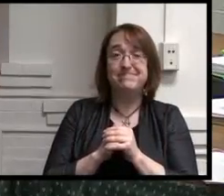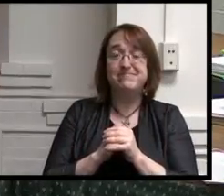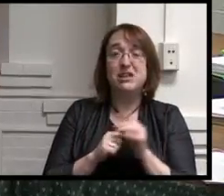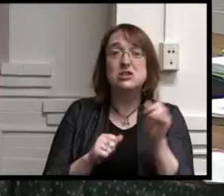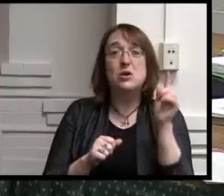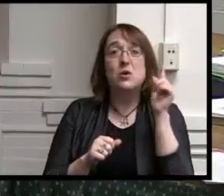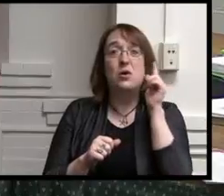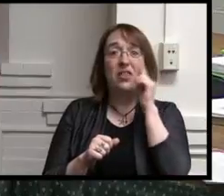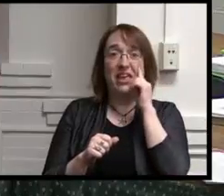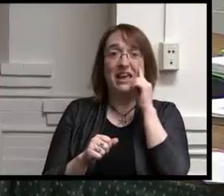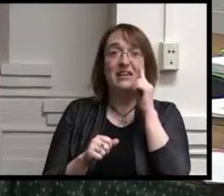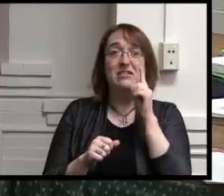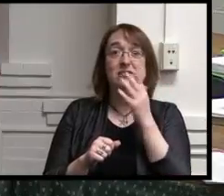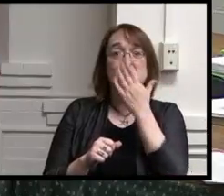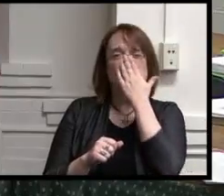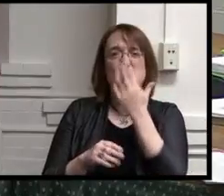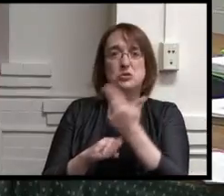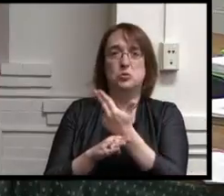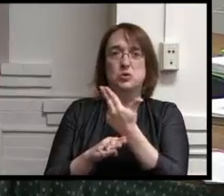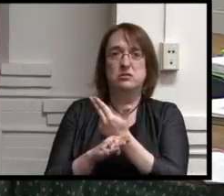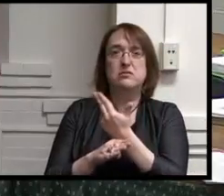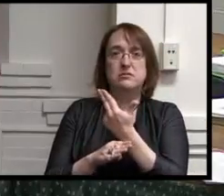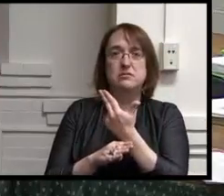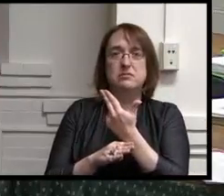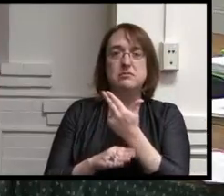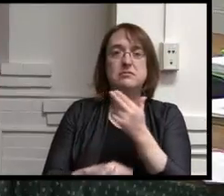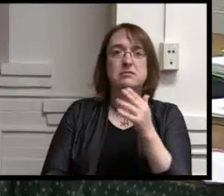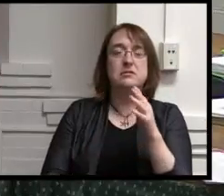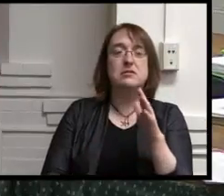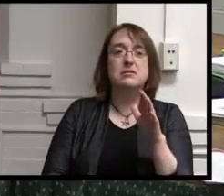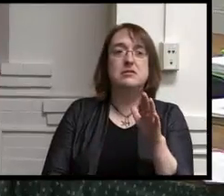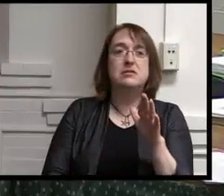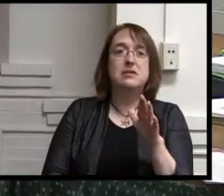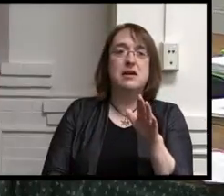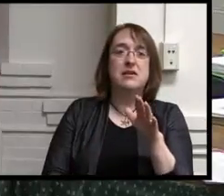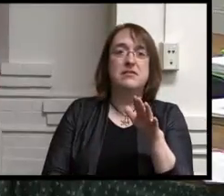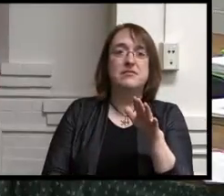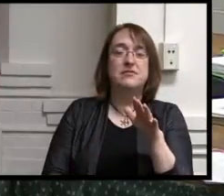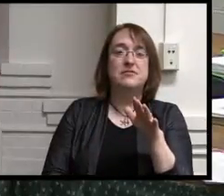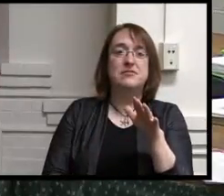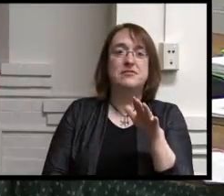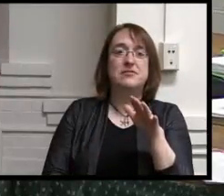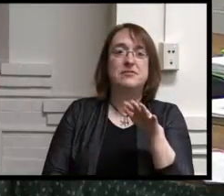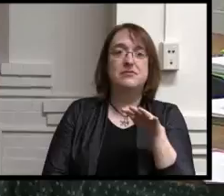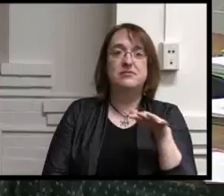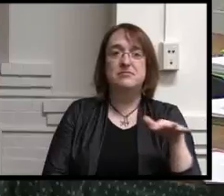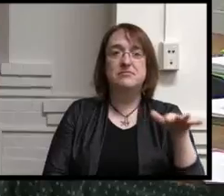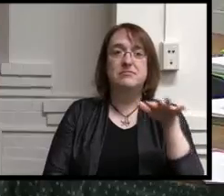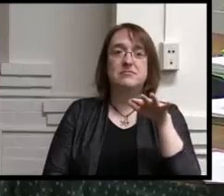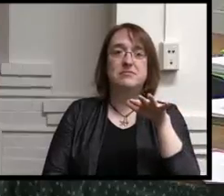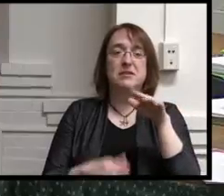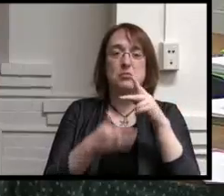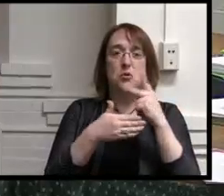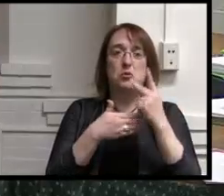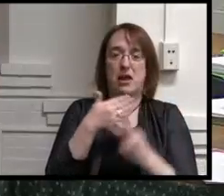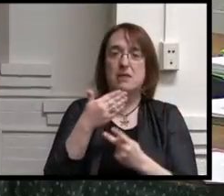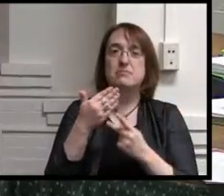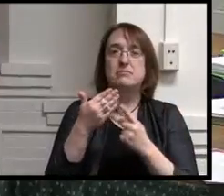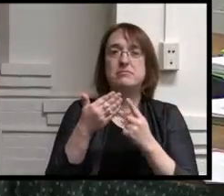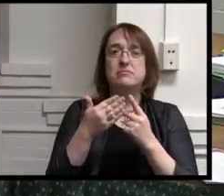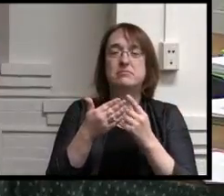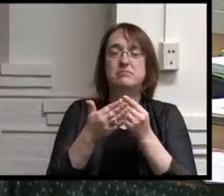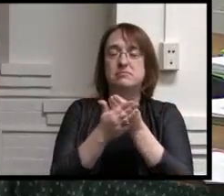it's a really good use of these program income